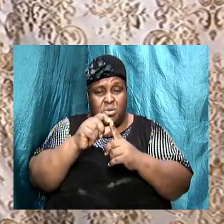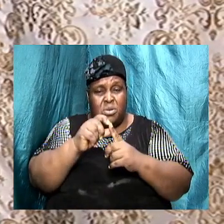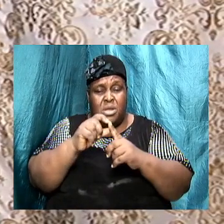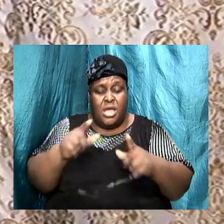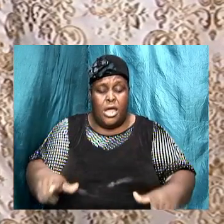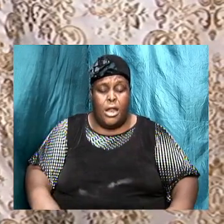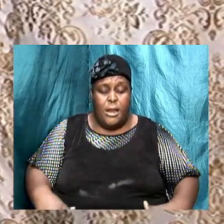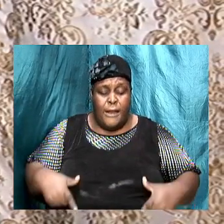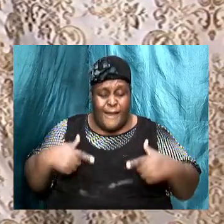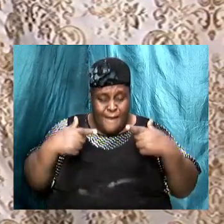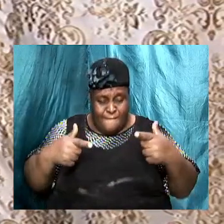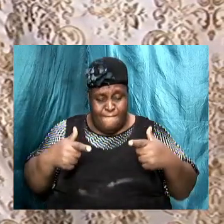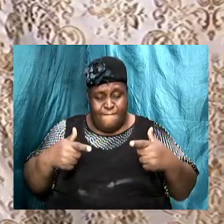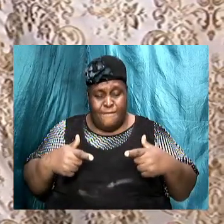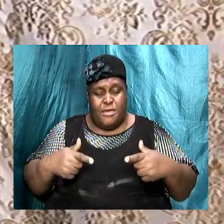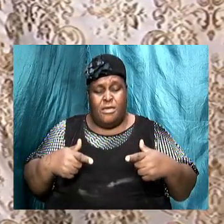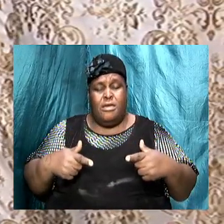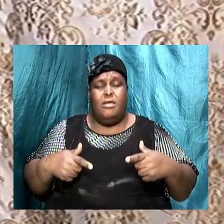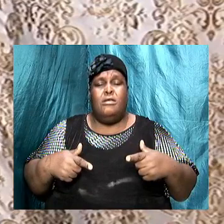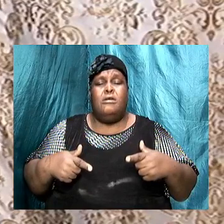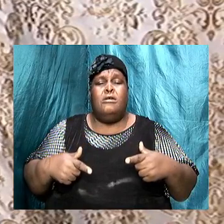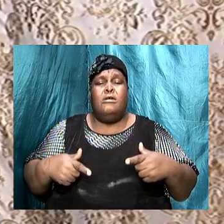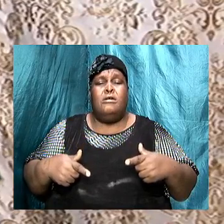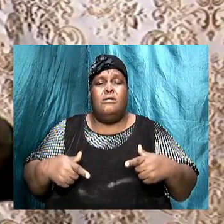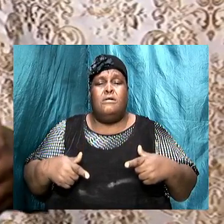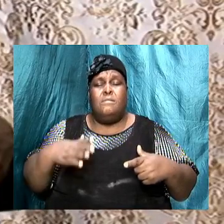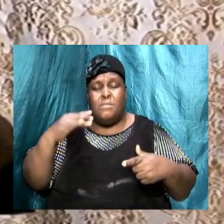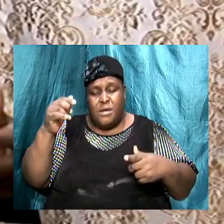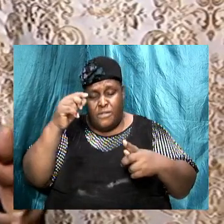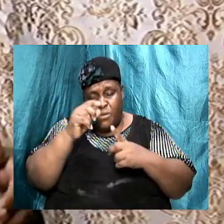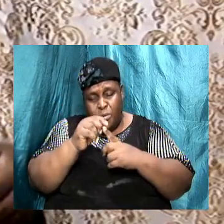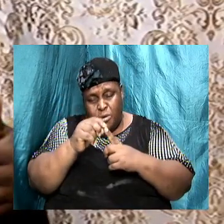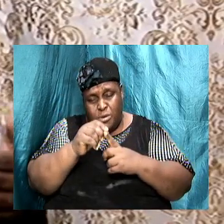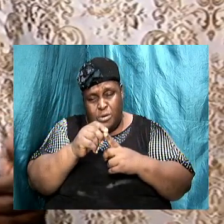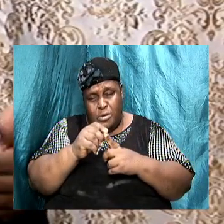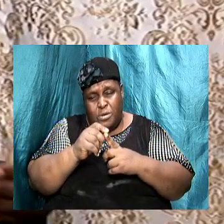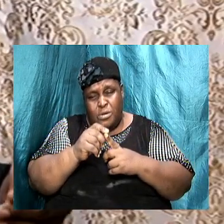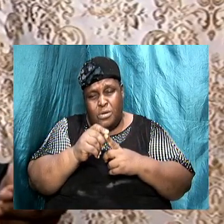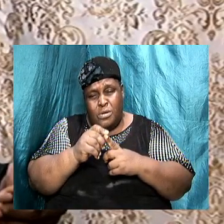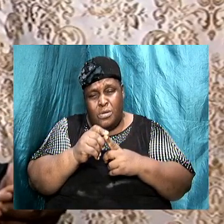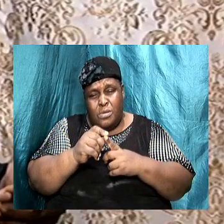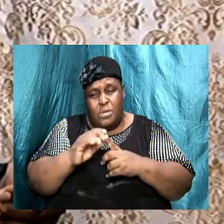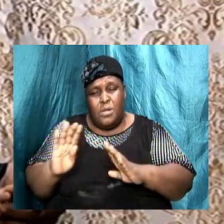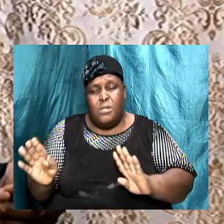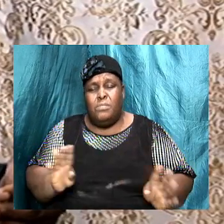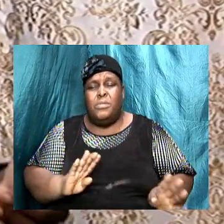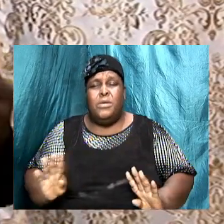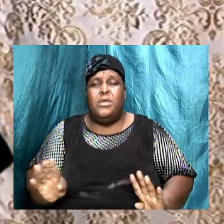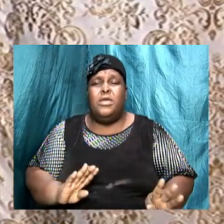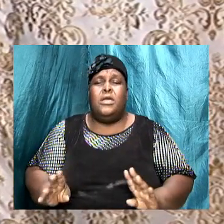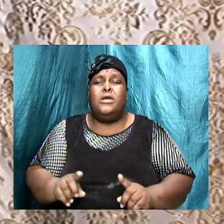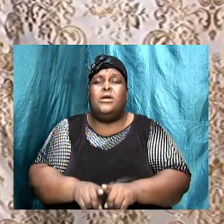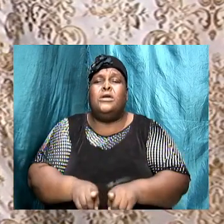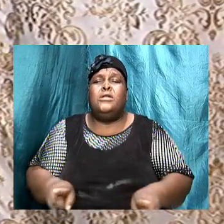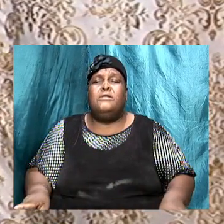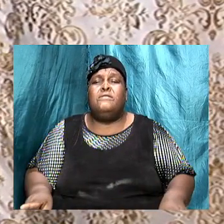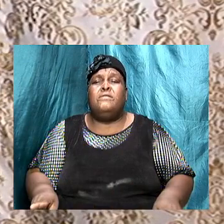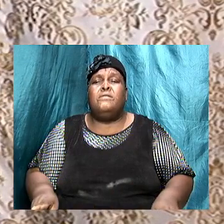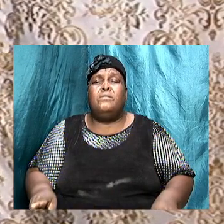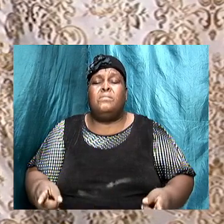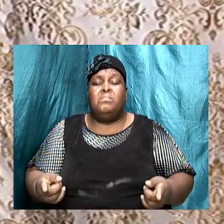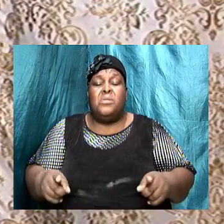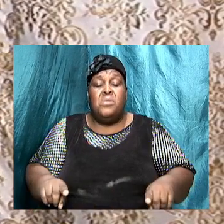walking in the teachings of the apostle will behave a certain way, while a